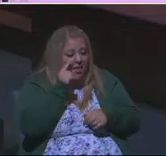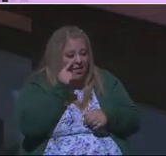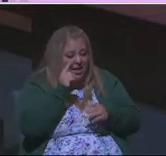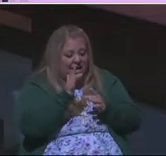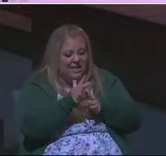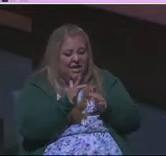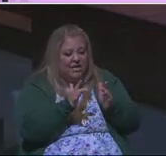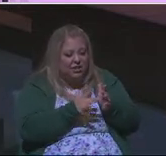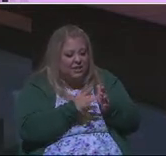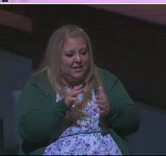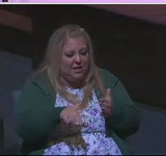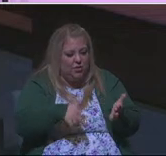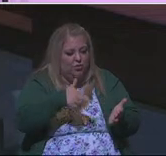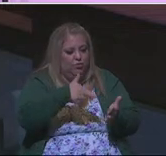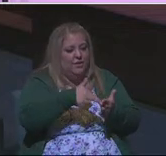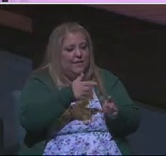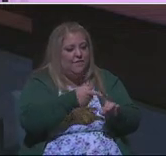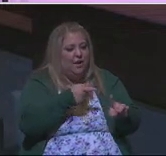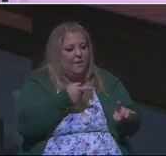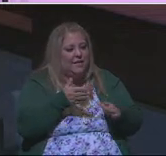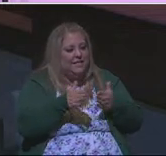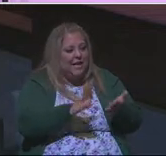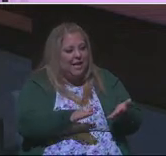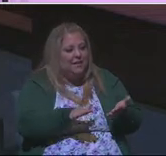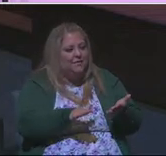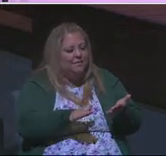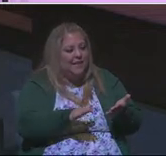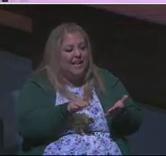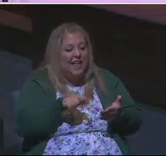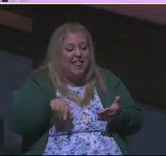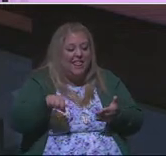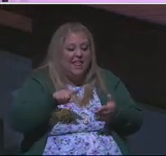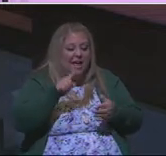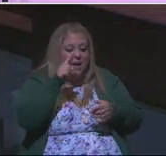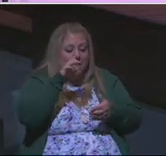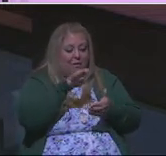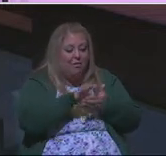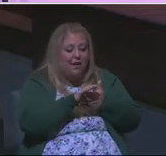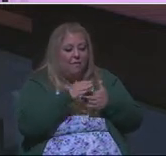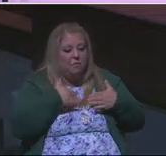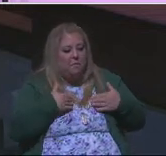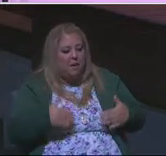has risen from the dead. They believe the body's been stolen.